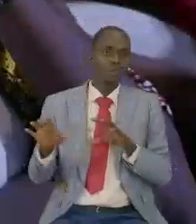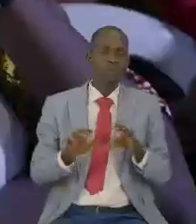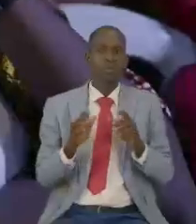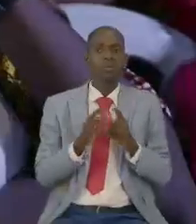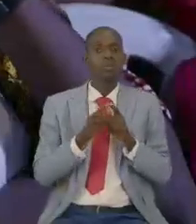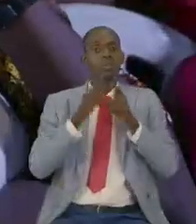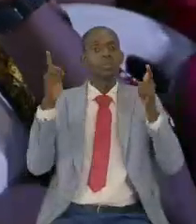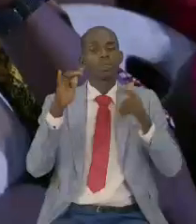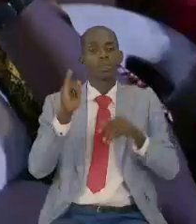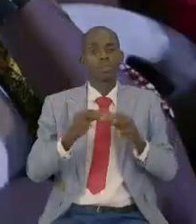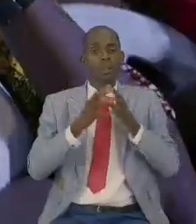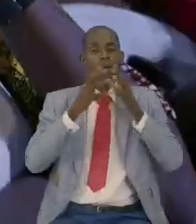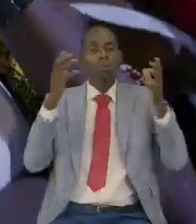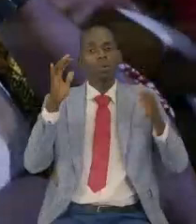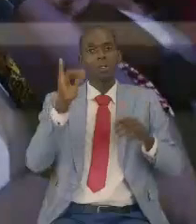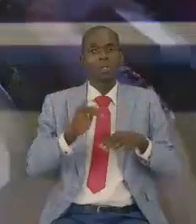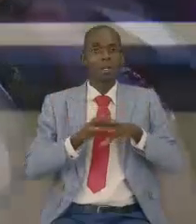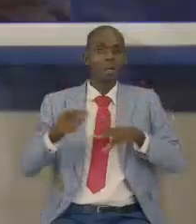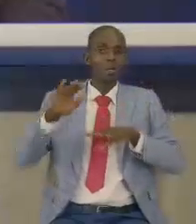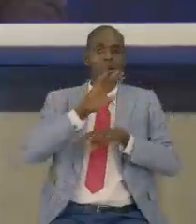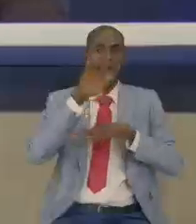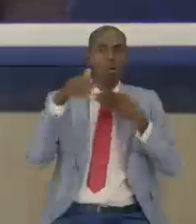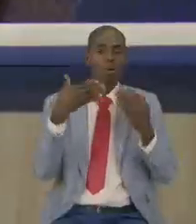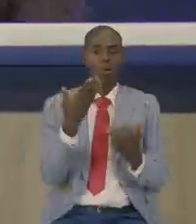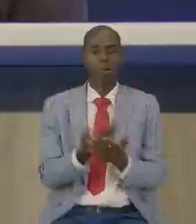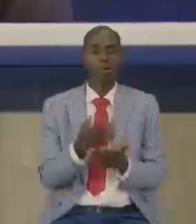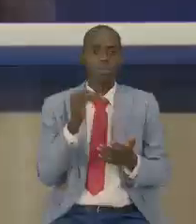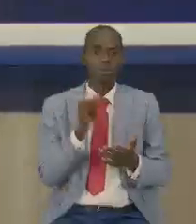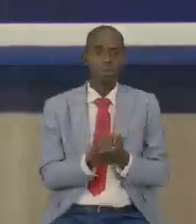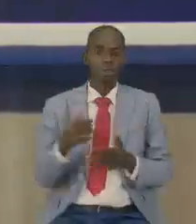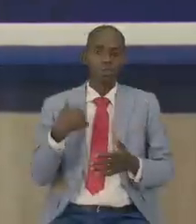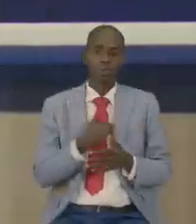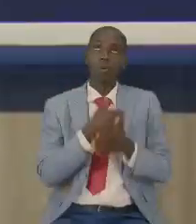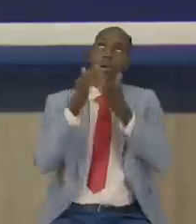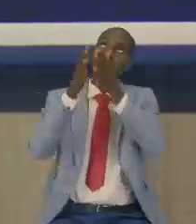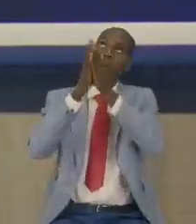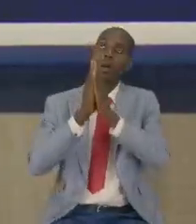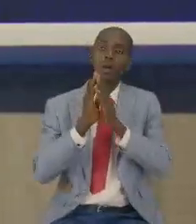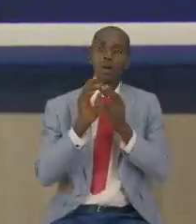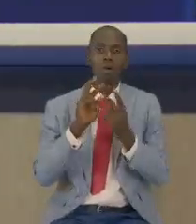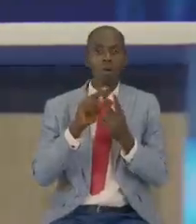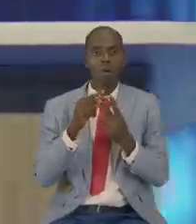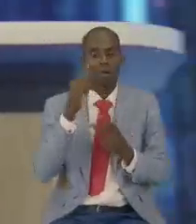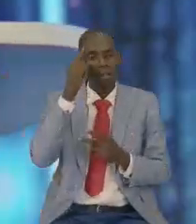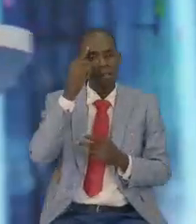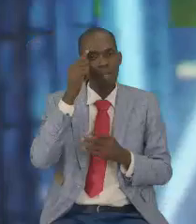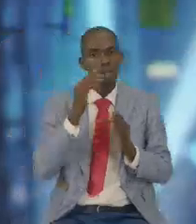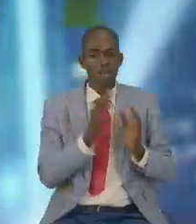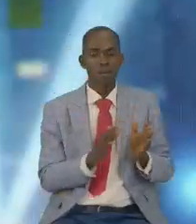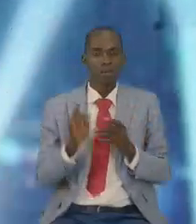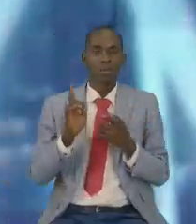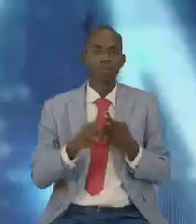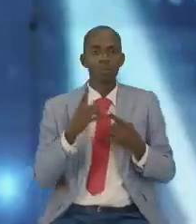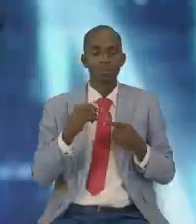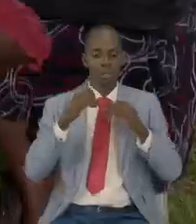above all that we ask or seek, according to the power that walketh